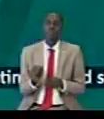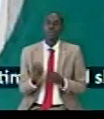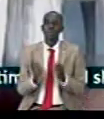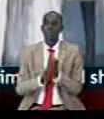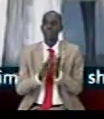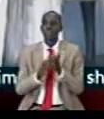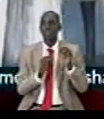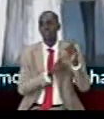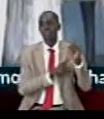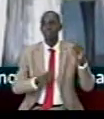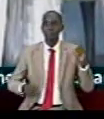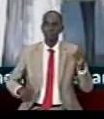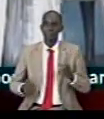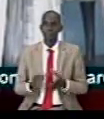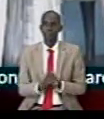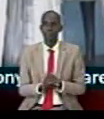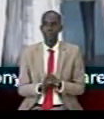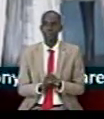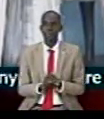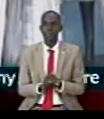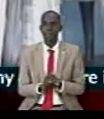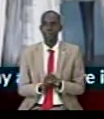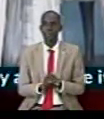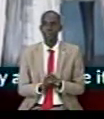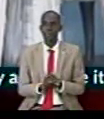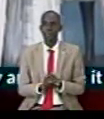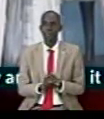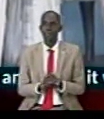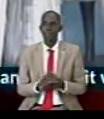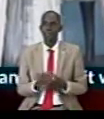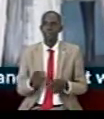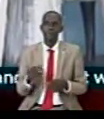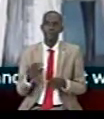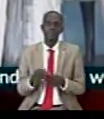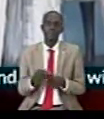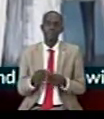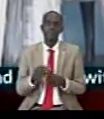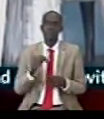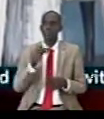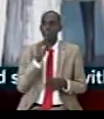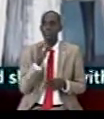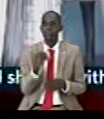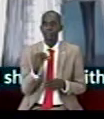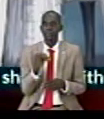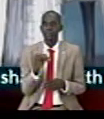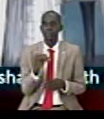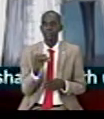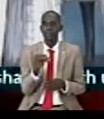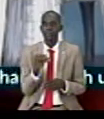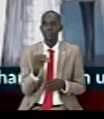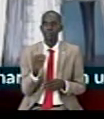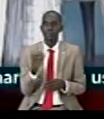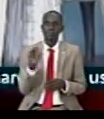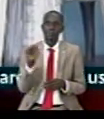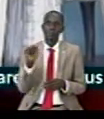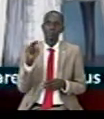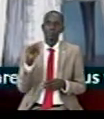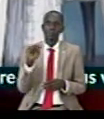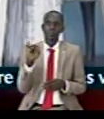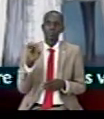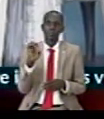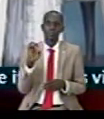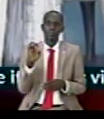Lord. My name is Obian Uju Aneke from Assemblies of God,